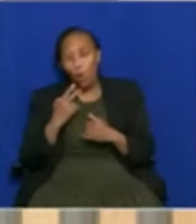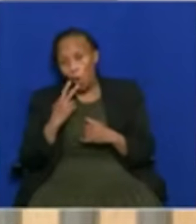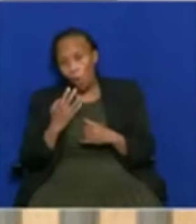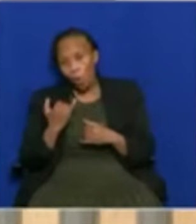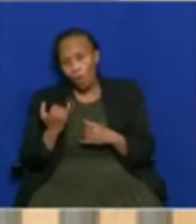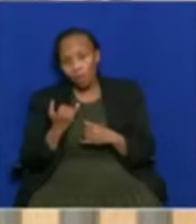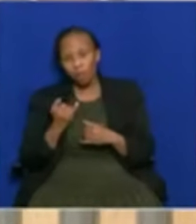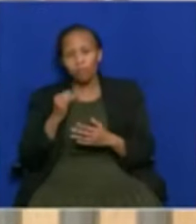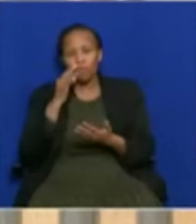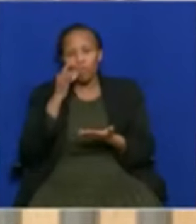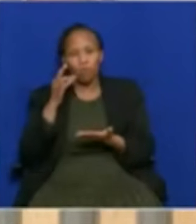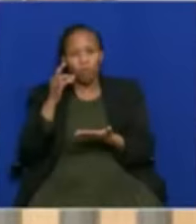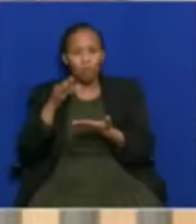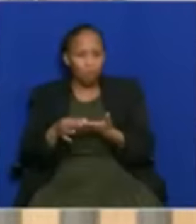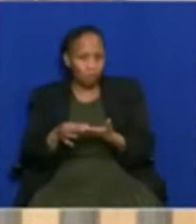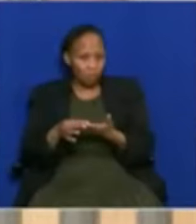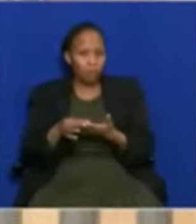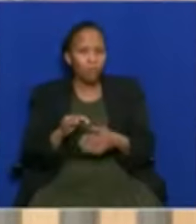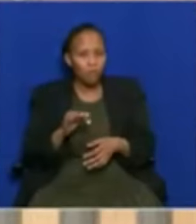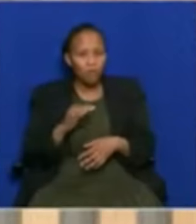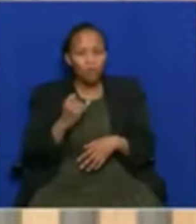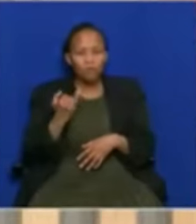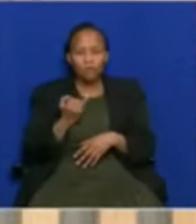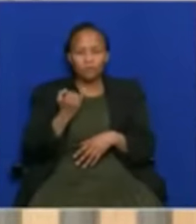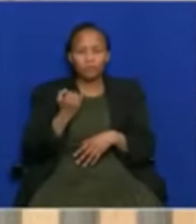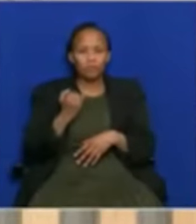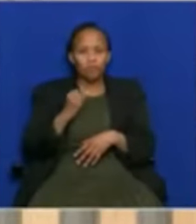you are more like me. We don't know what mechatronics is.